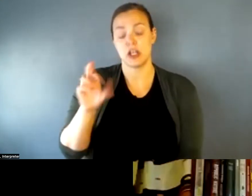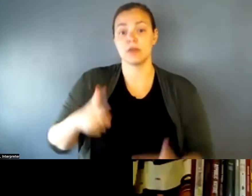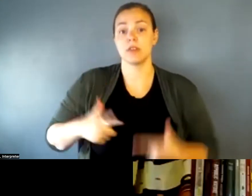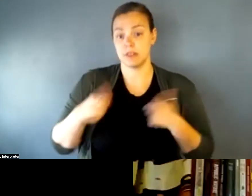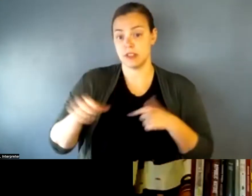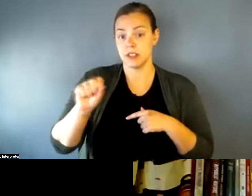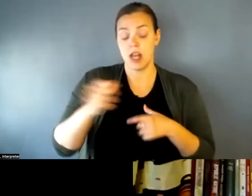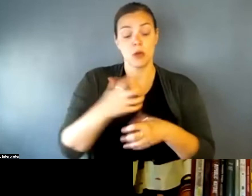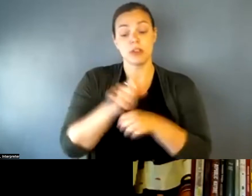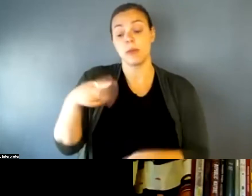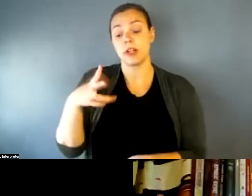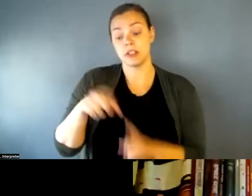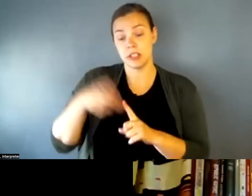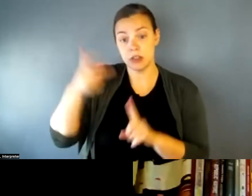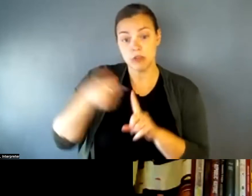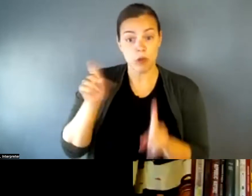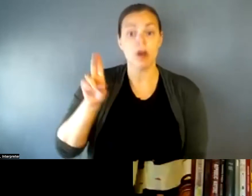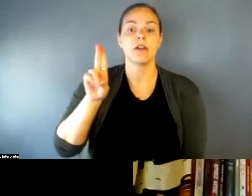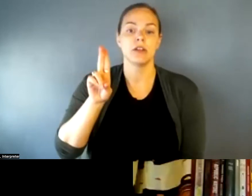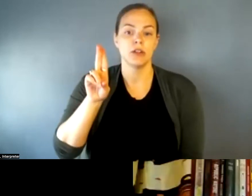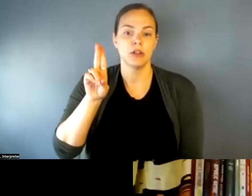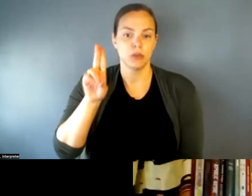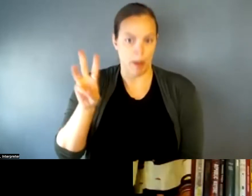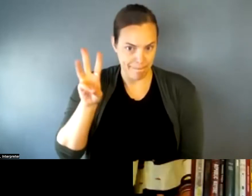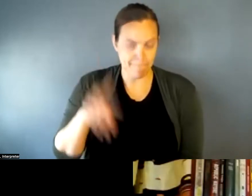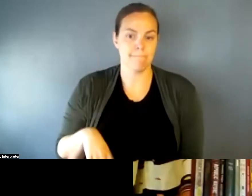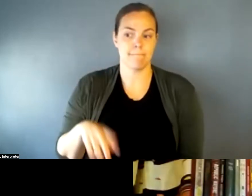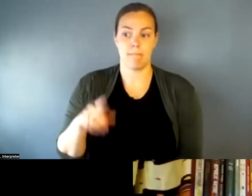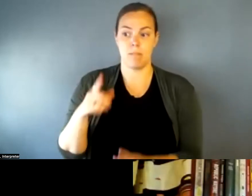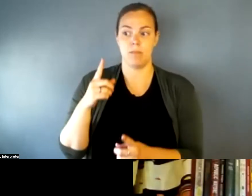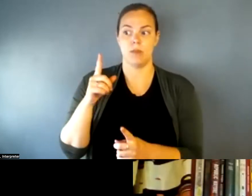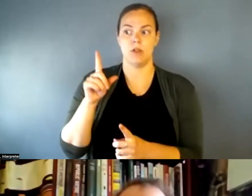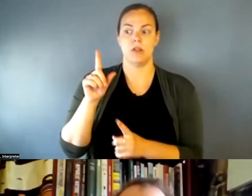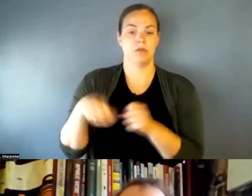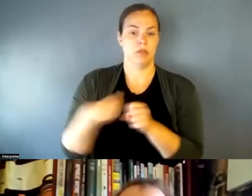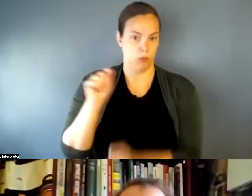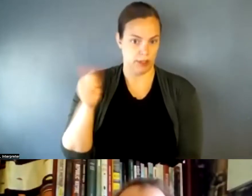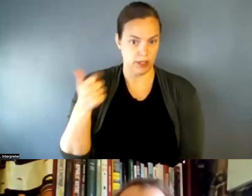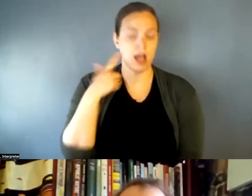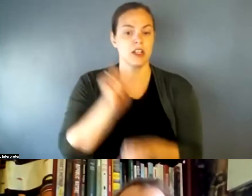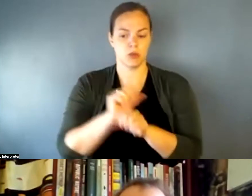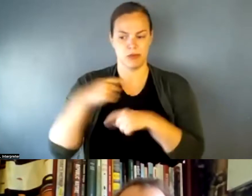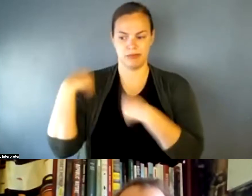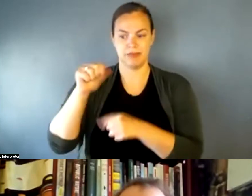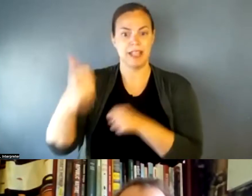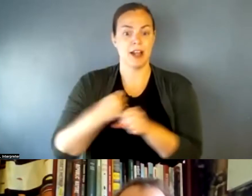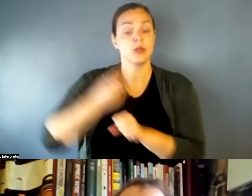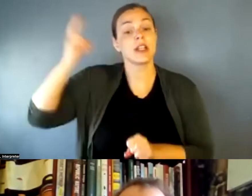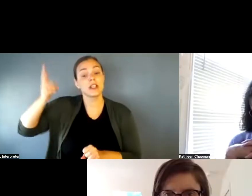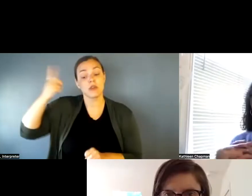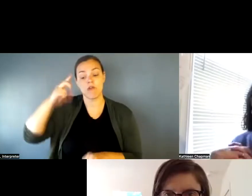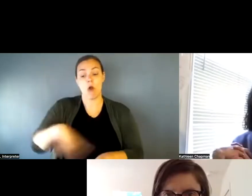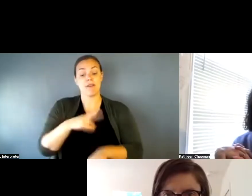his PhD in history from the University of Washington in 2010. And he has worked for 10 years as an historian for the National